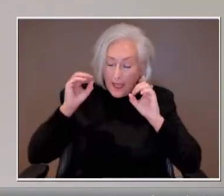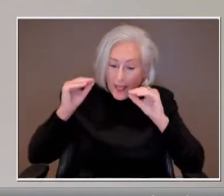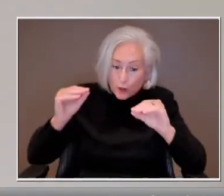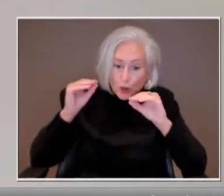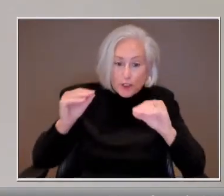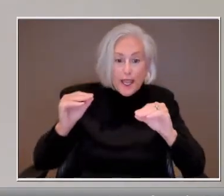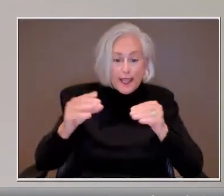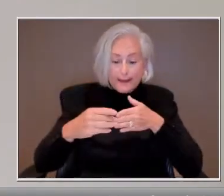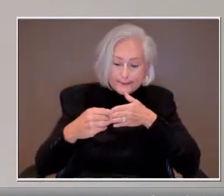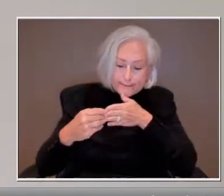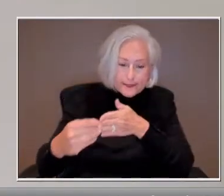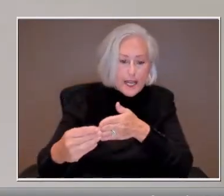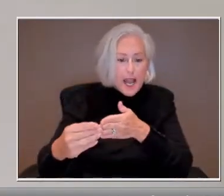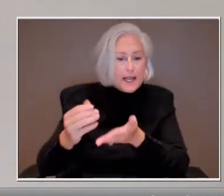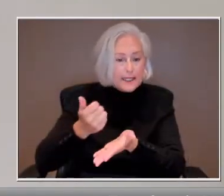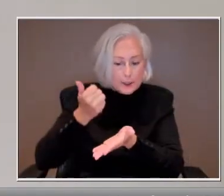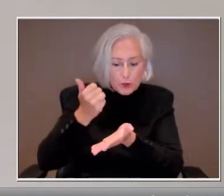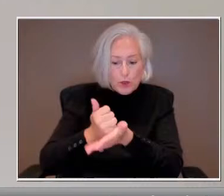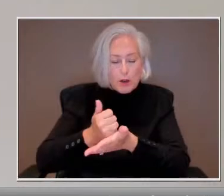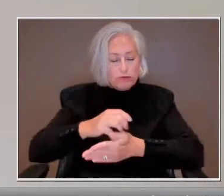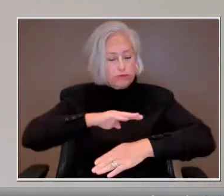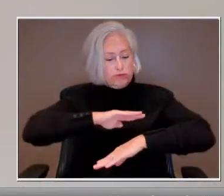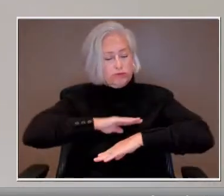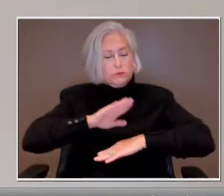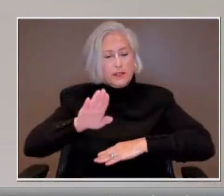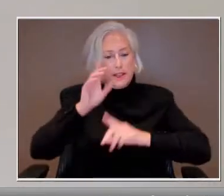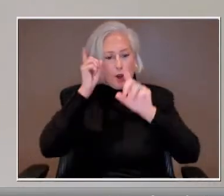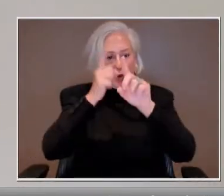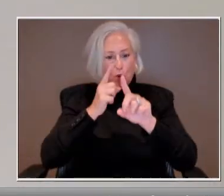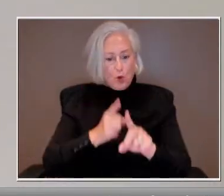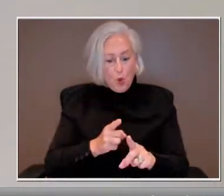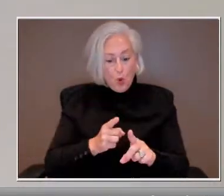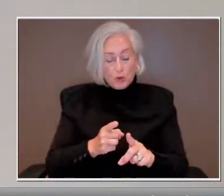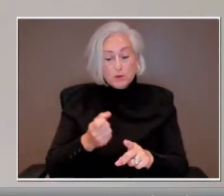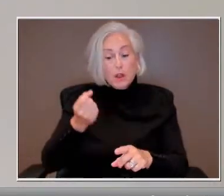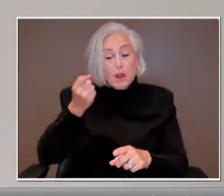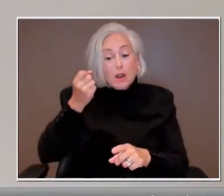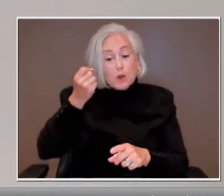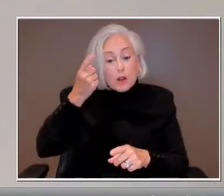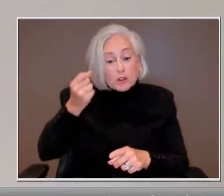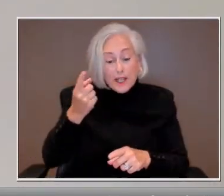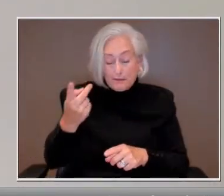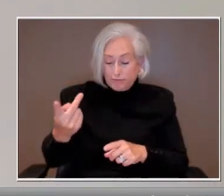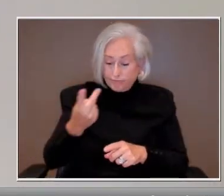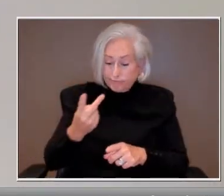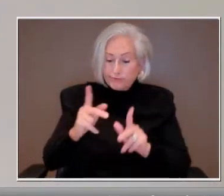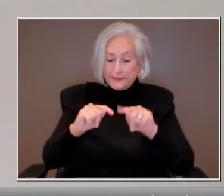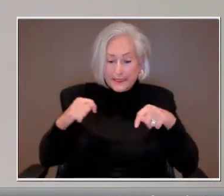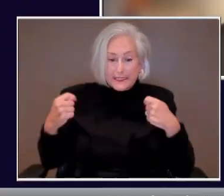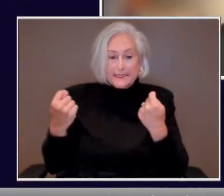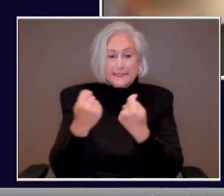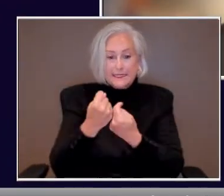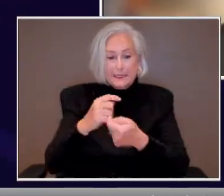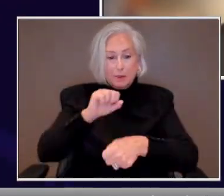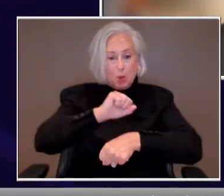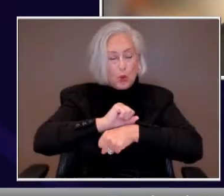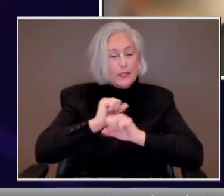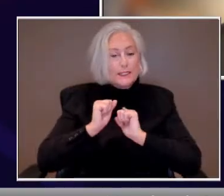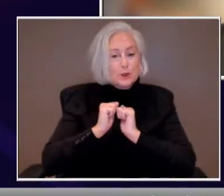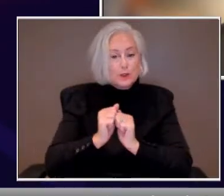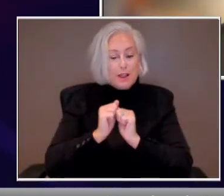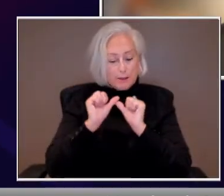them to meet their goals, and we are a team working together to help them stay healthy. Margaret was